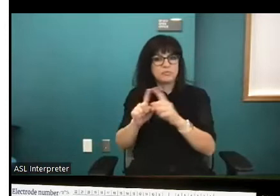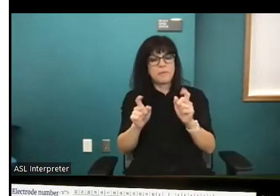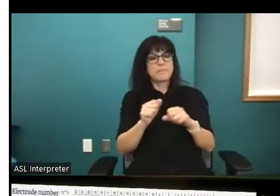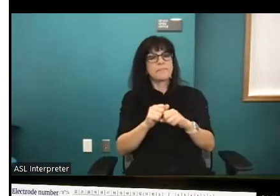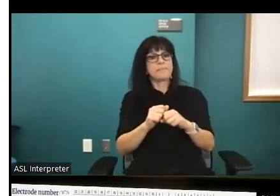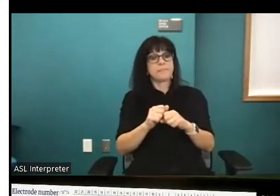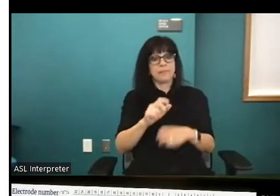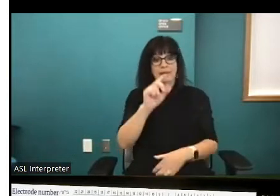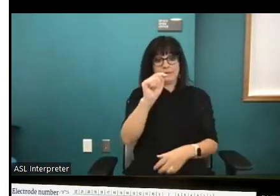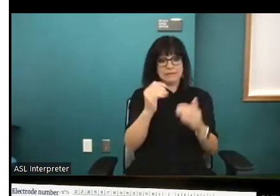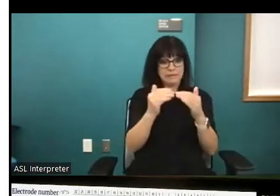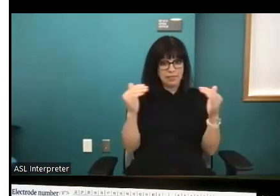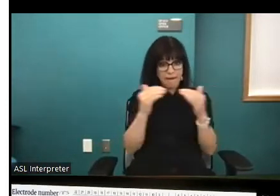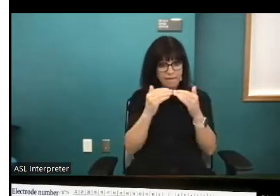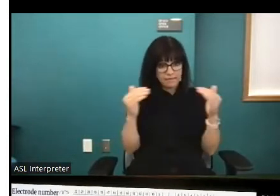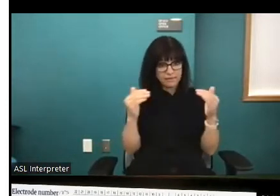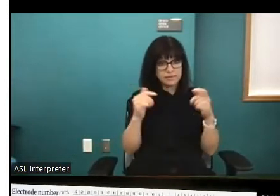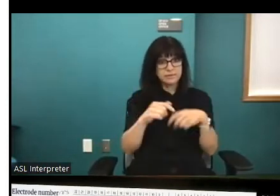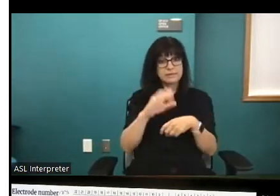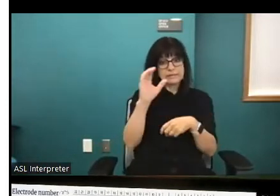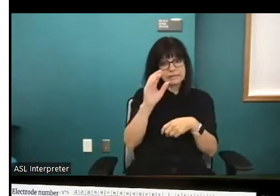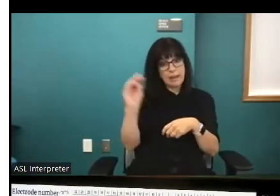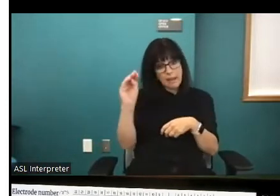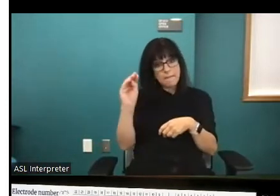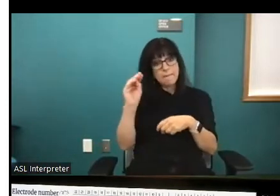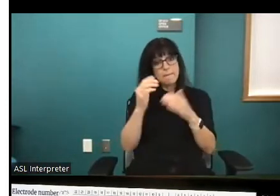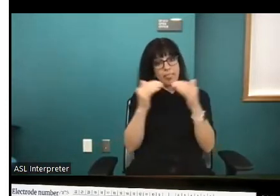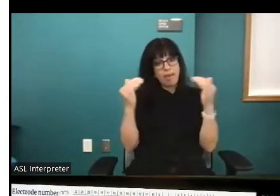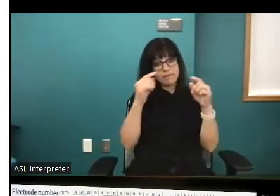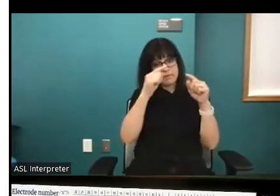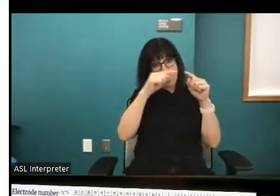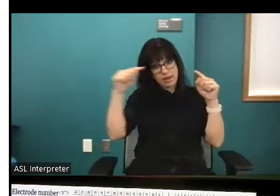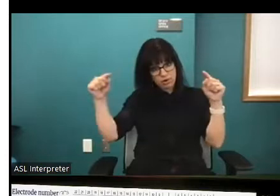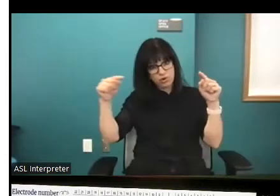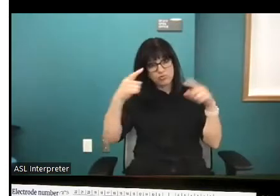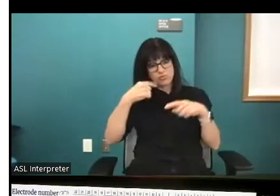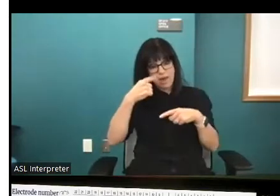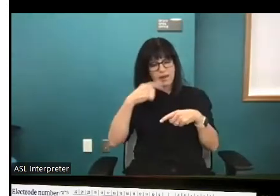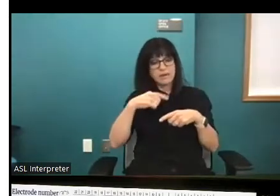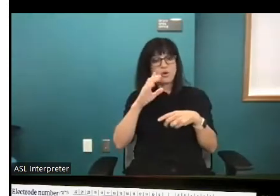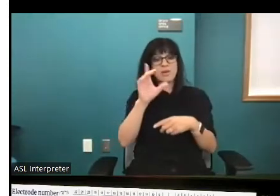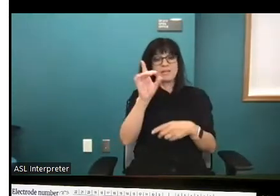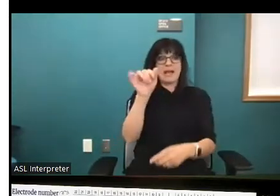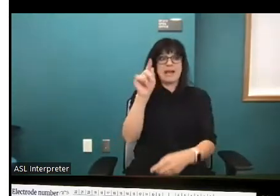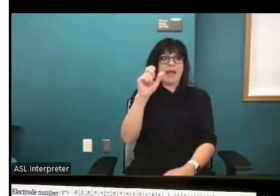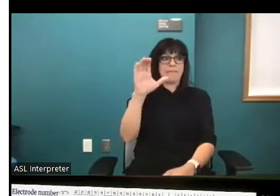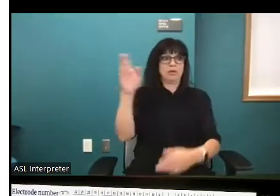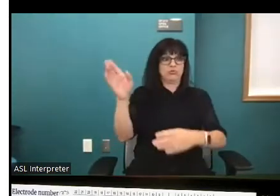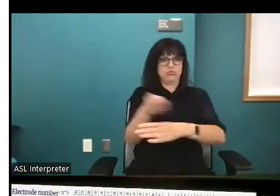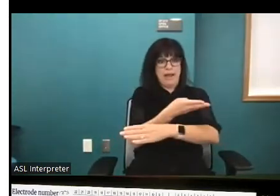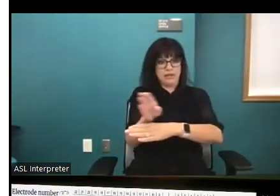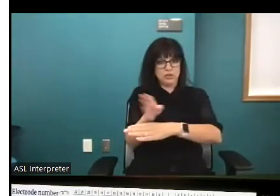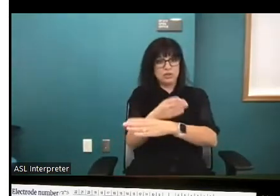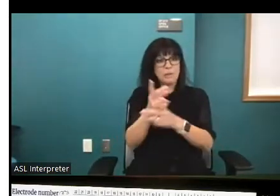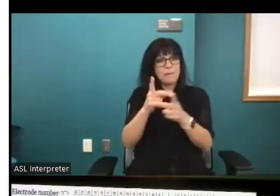The T levels are here, the M levels, C levels are here. Your dynamic range is the space between